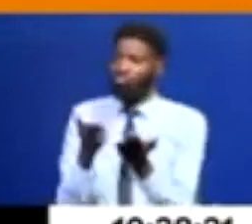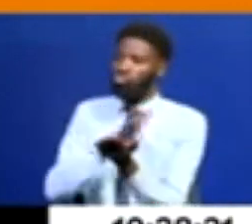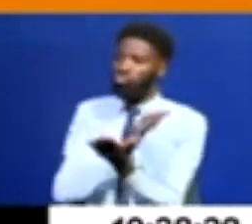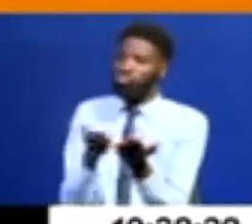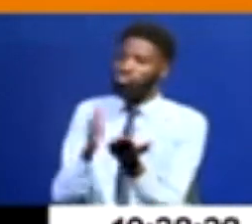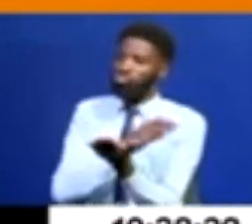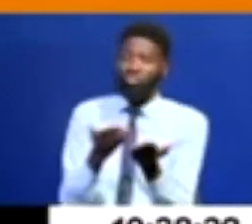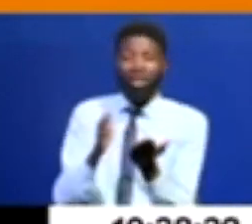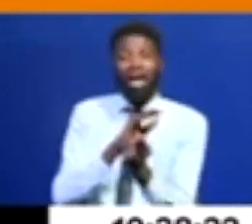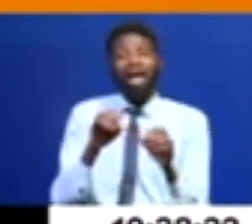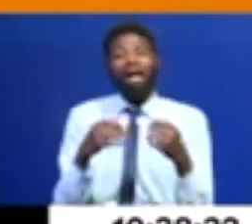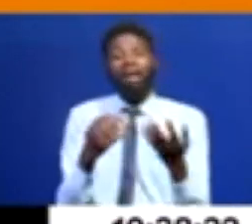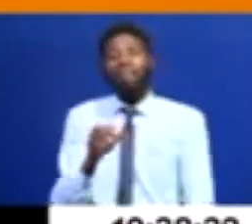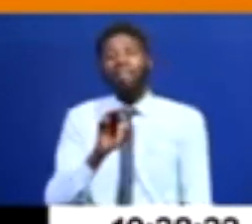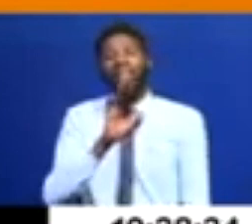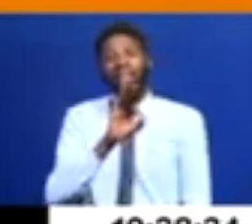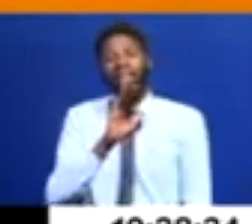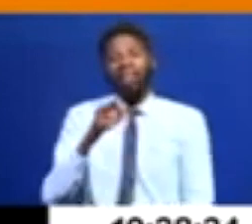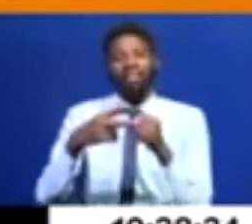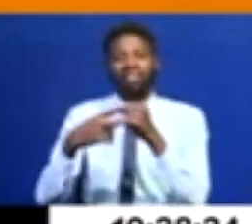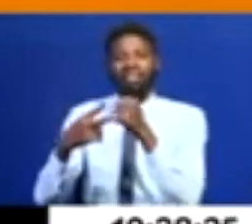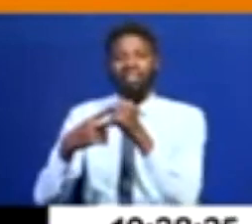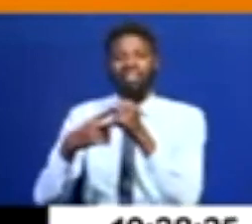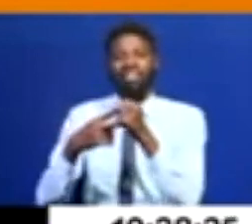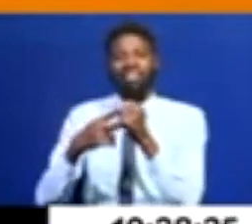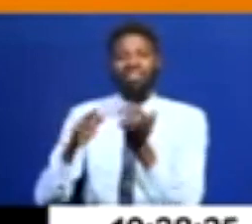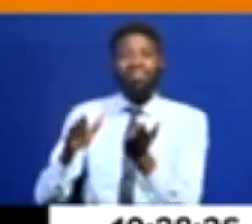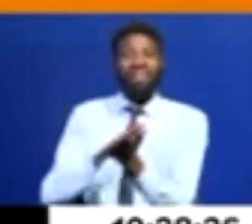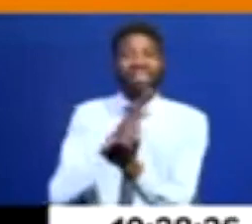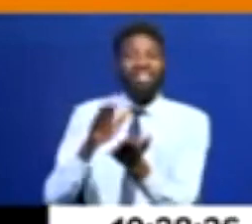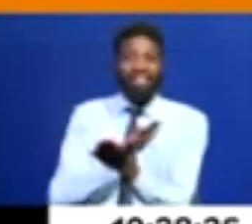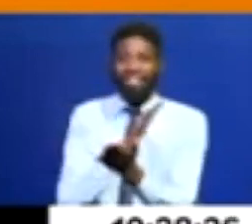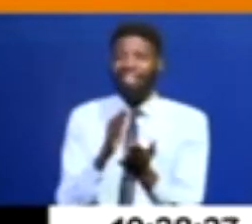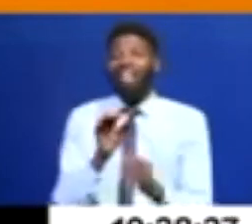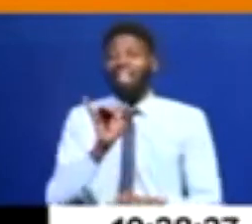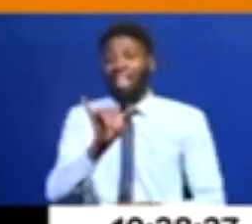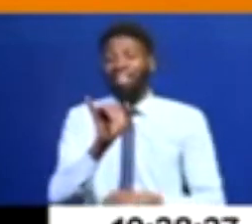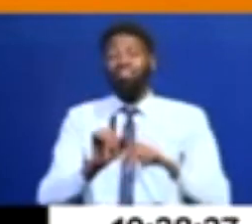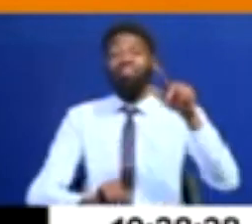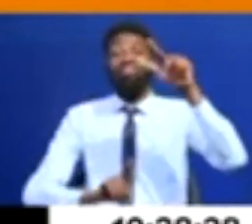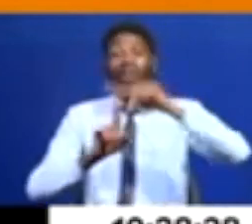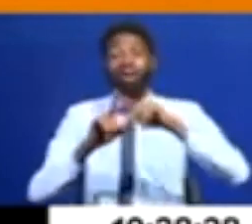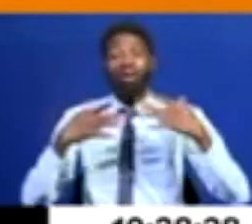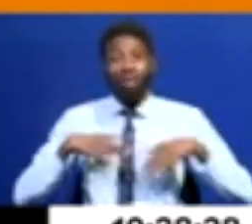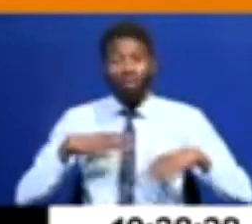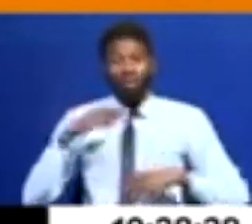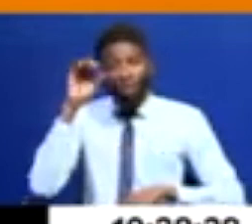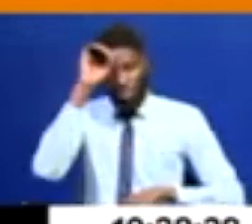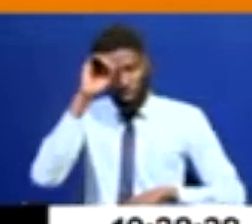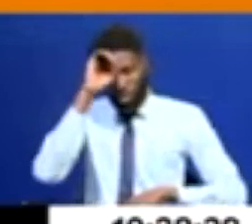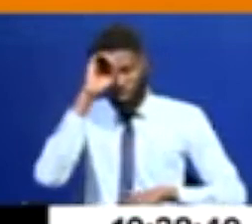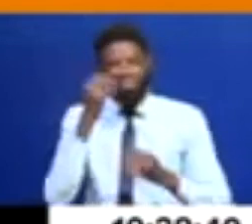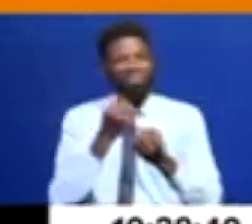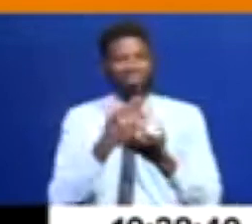about 377 pages. This is a document that has generated so much reaction. It's green in color. It has